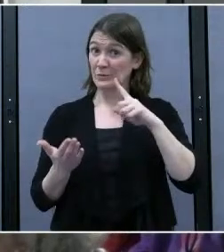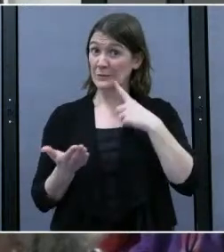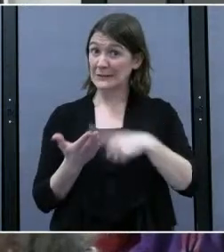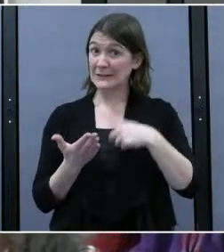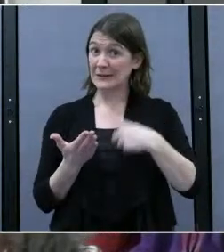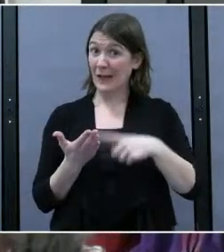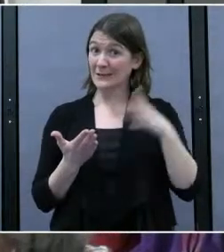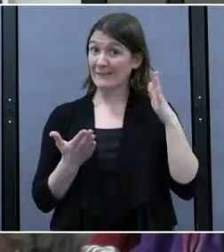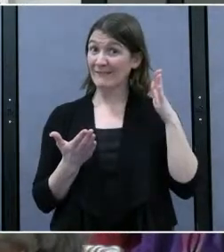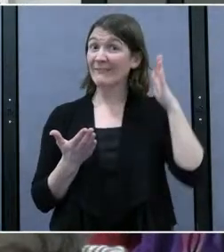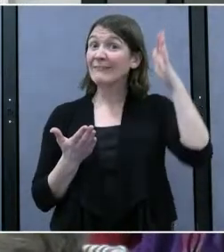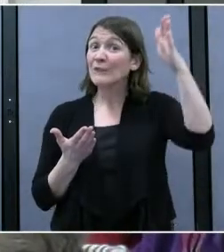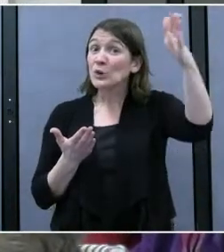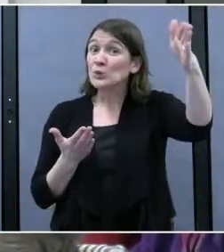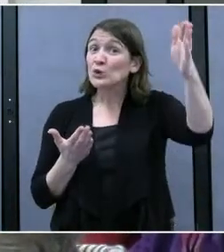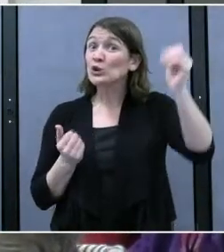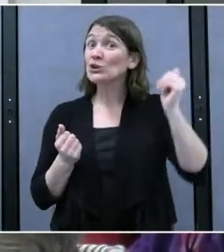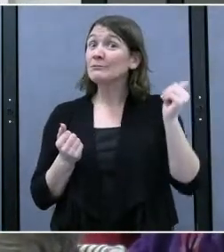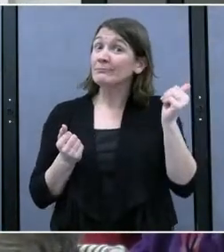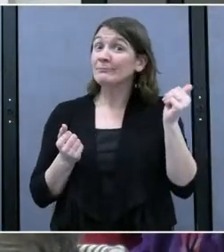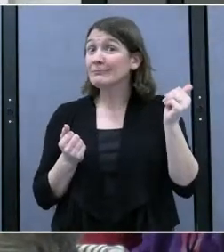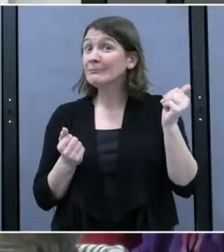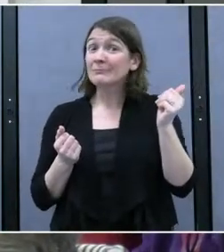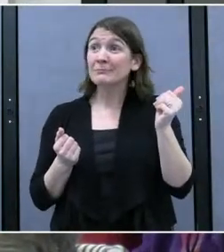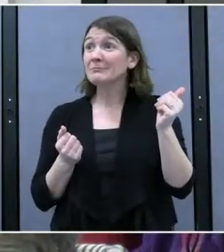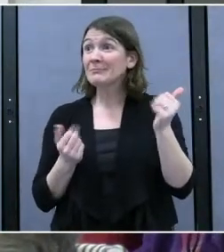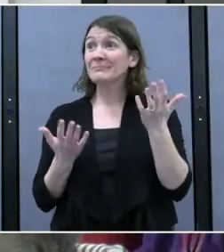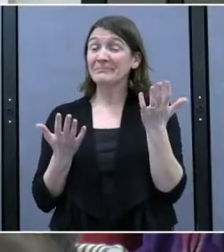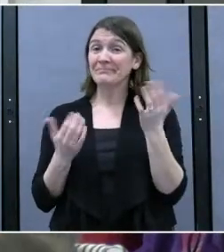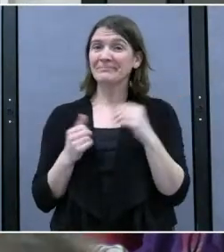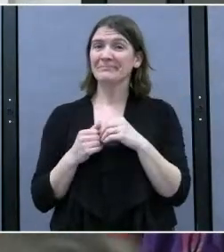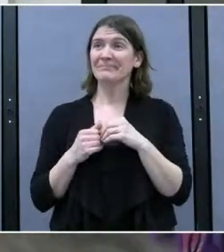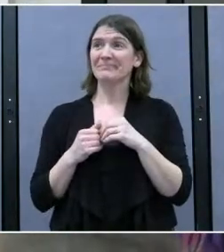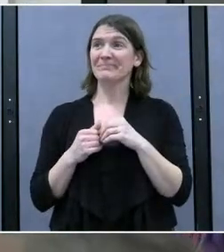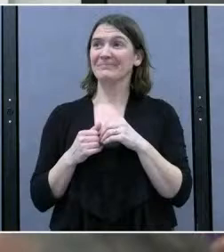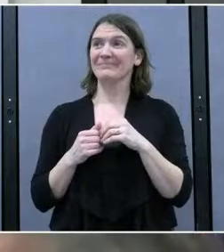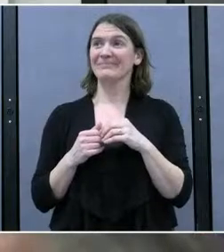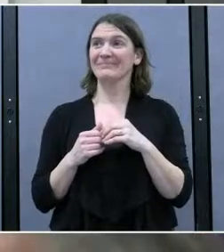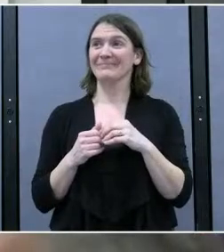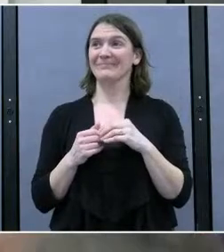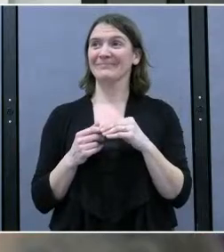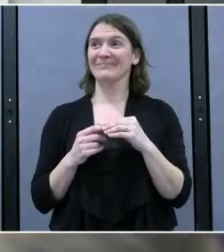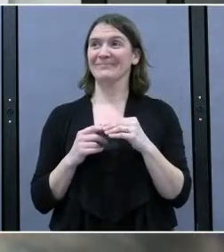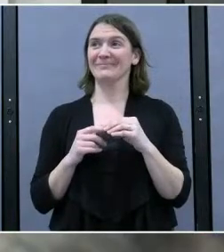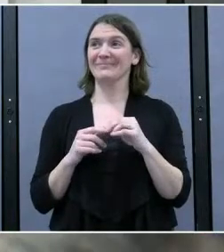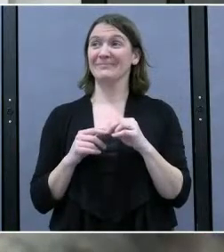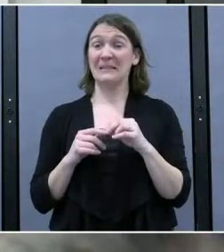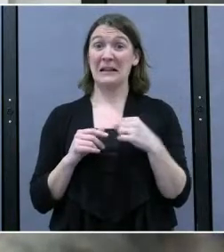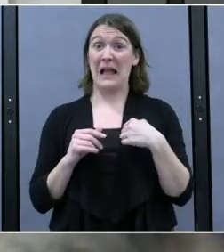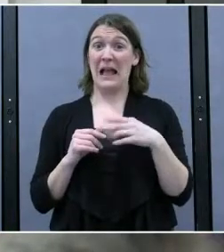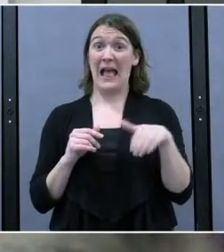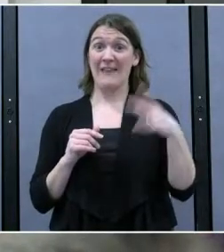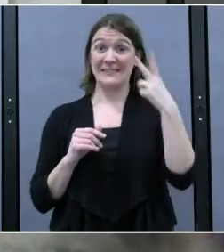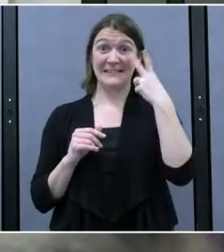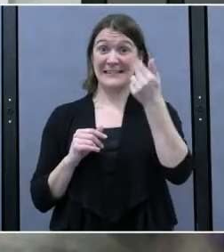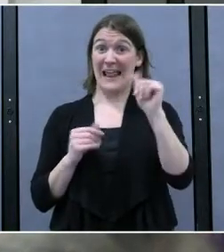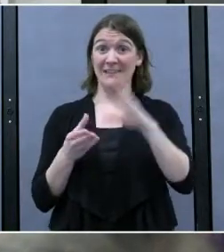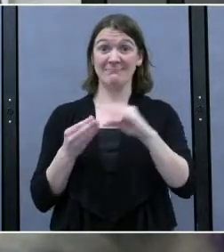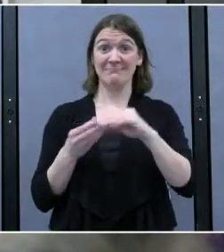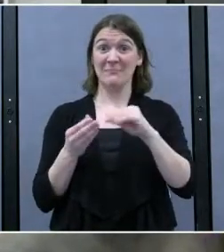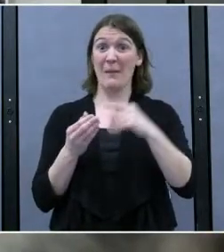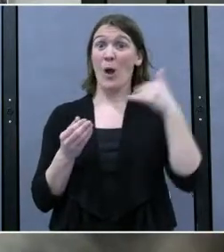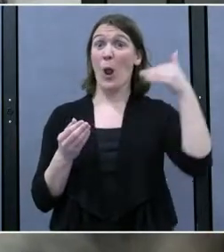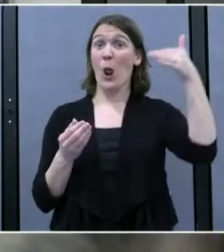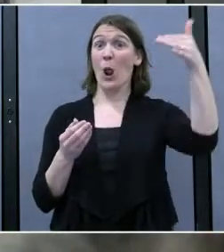discussed that and attempted that. I have not actually caught wind of any of it during any of the meetings I've